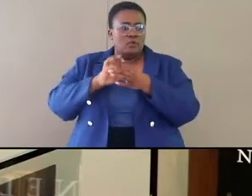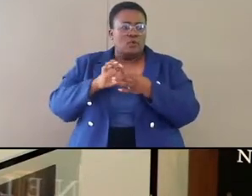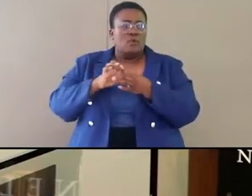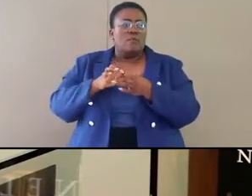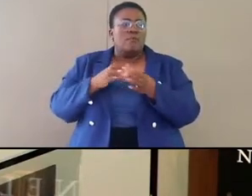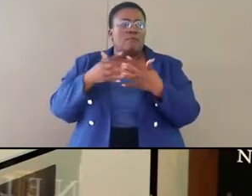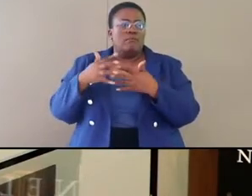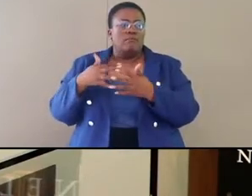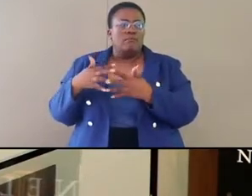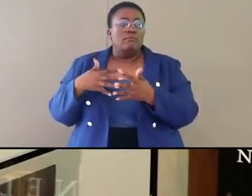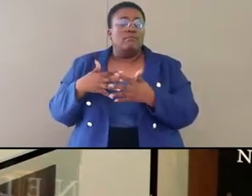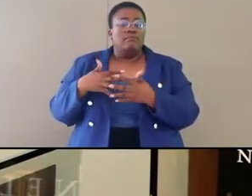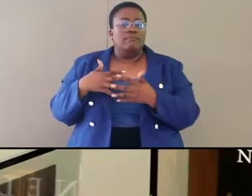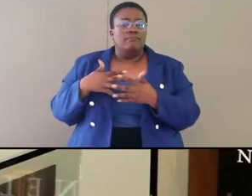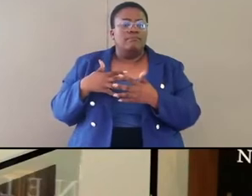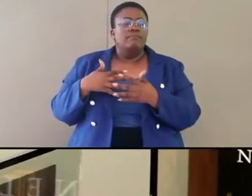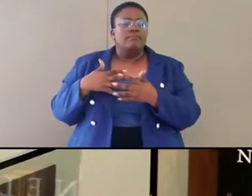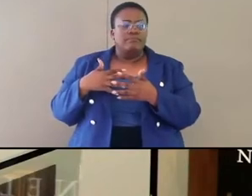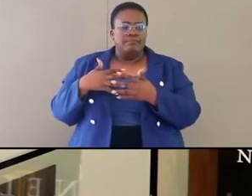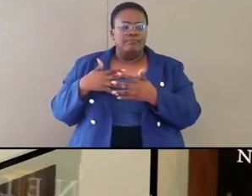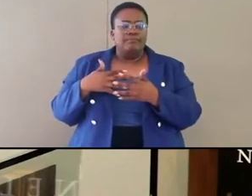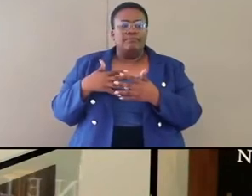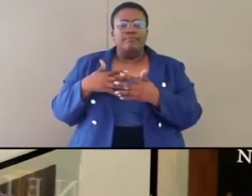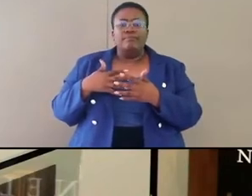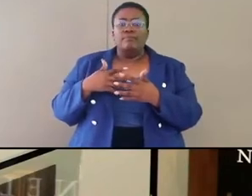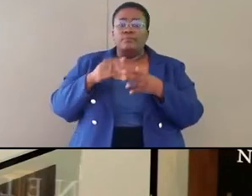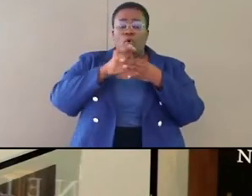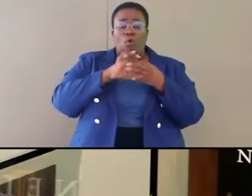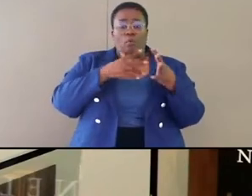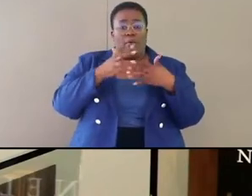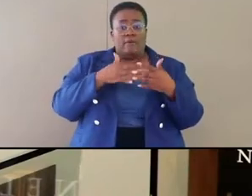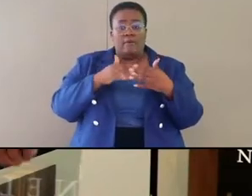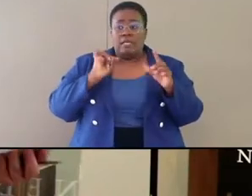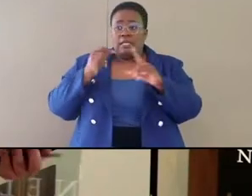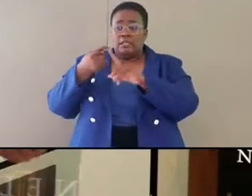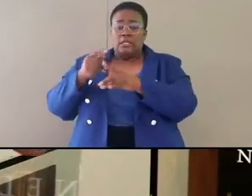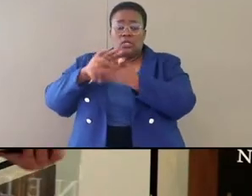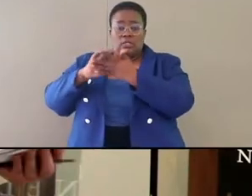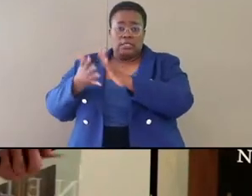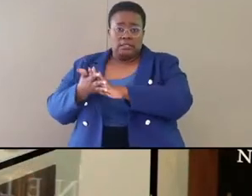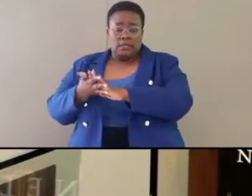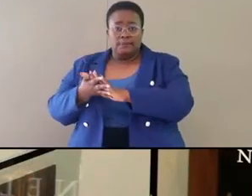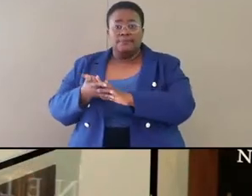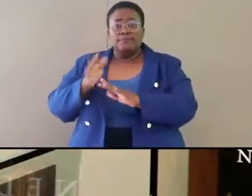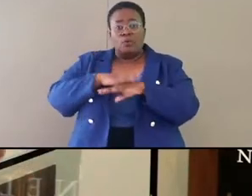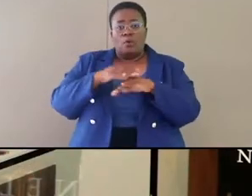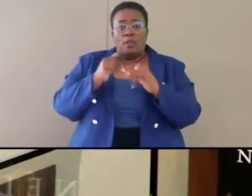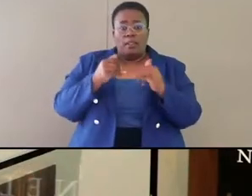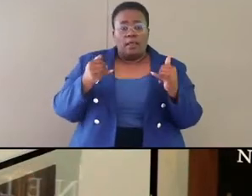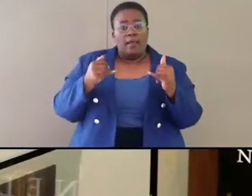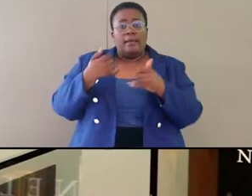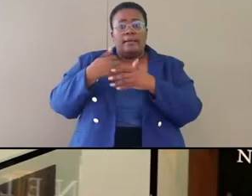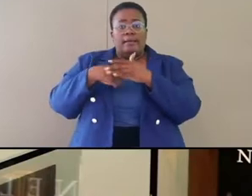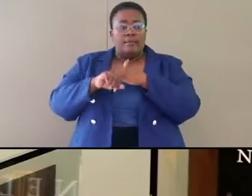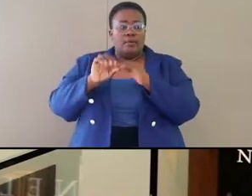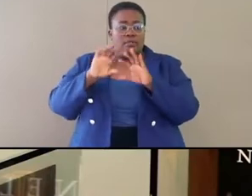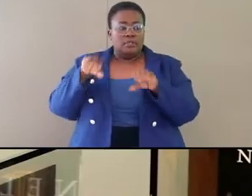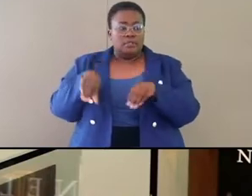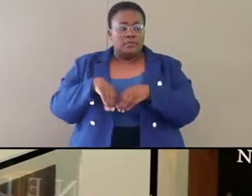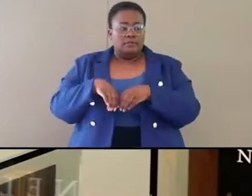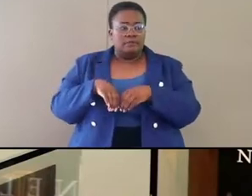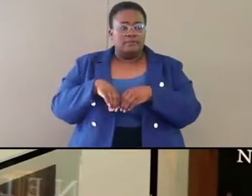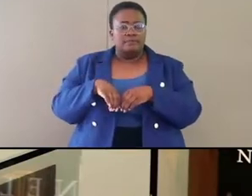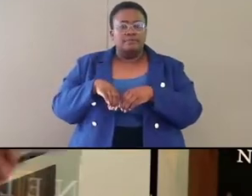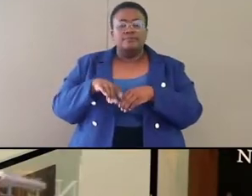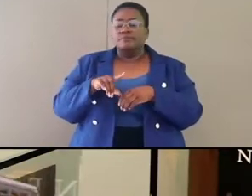hospital. The birth certificate is issued. Home affairs tells SOSA, birth certificate, online, we've got it. SOSA presses a